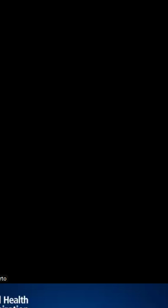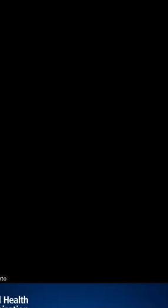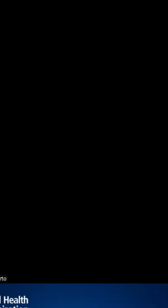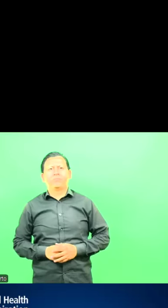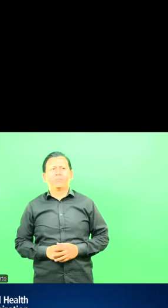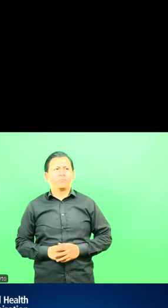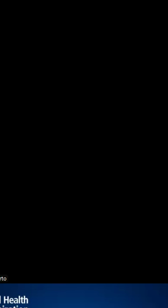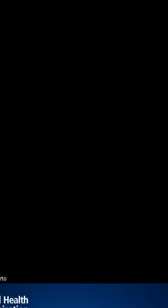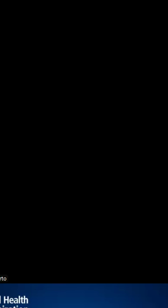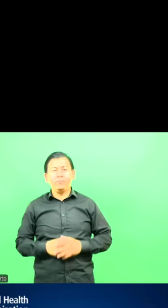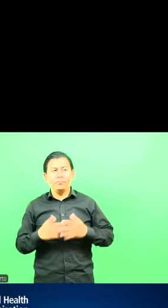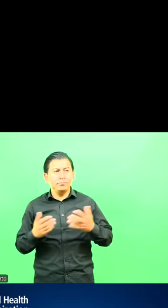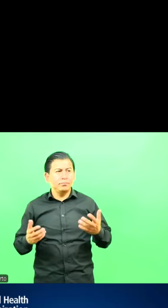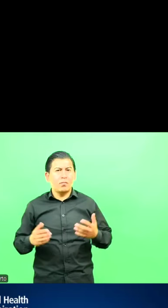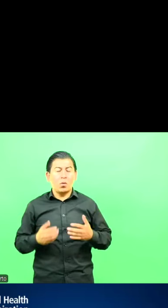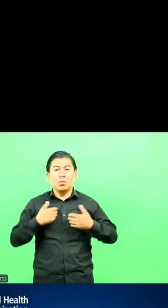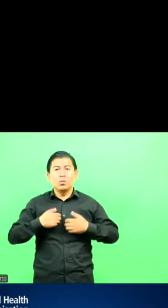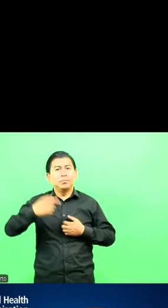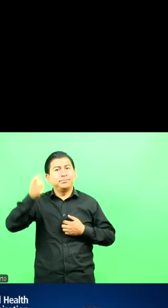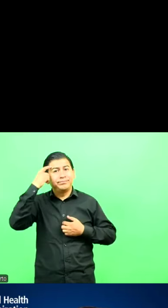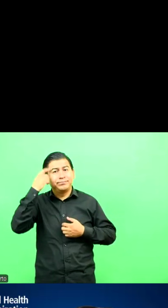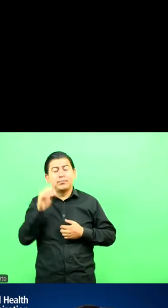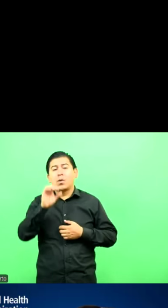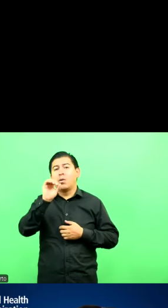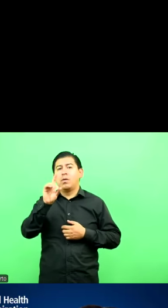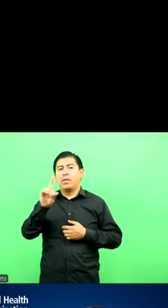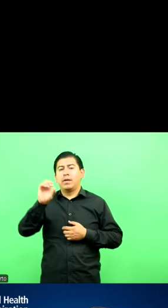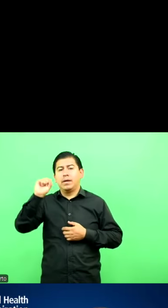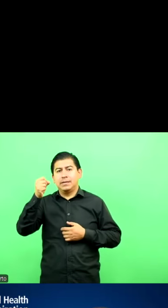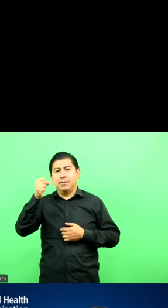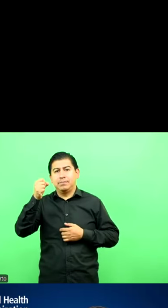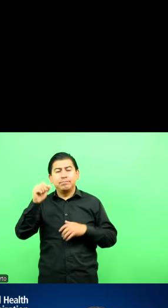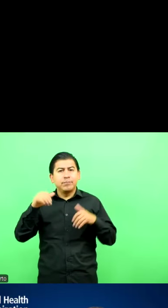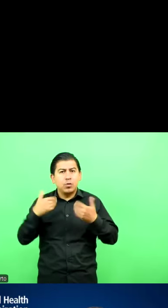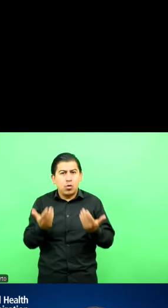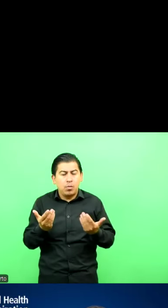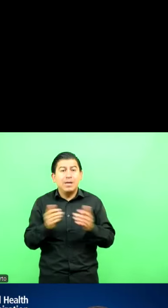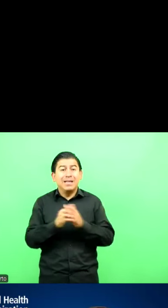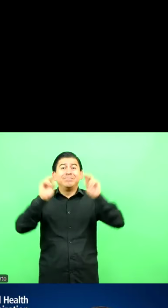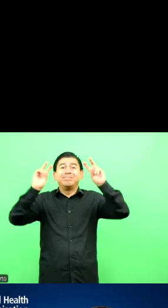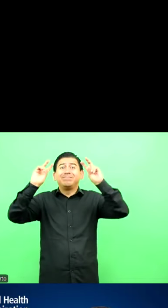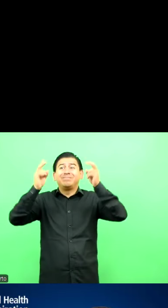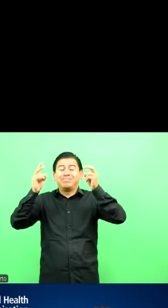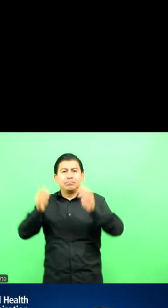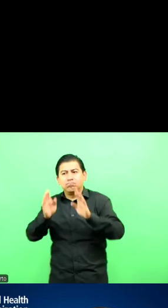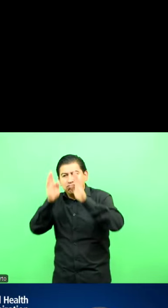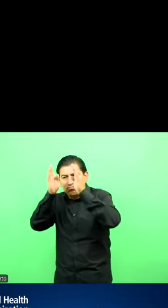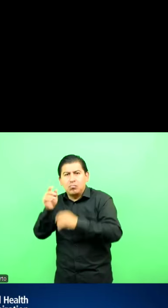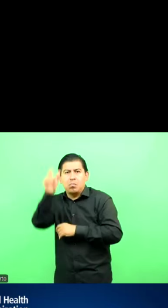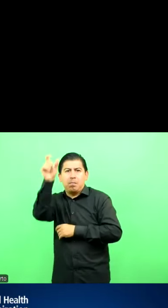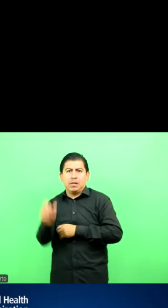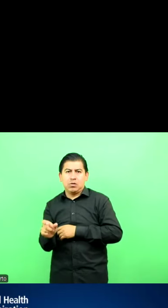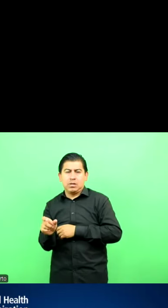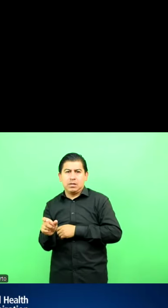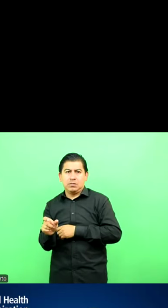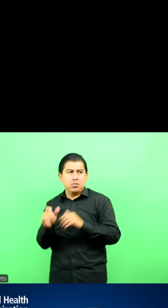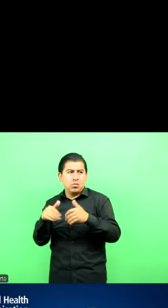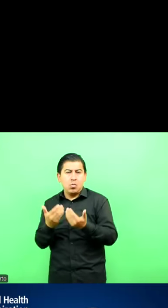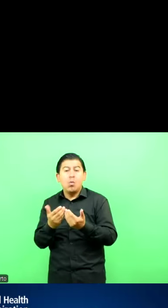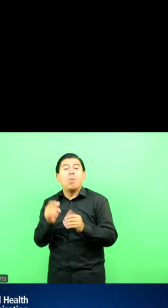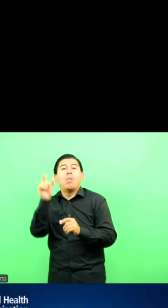actually central. It emphasizes that efforts should be inclusive and reach all people, regardless of their